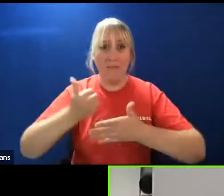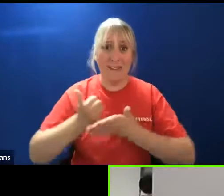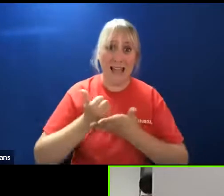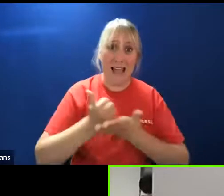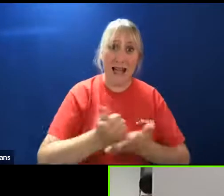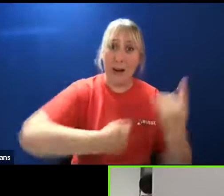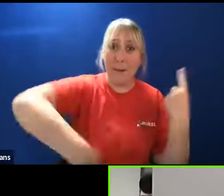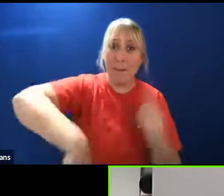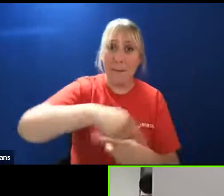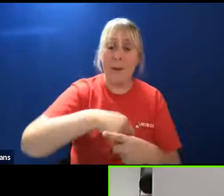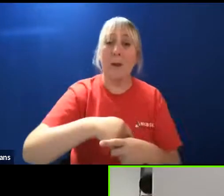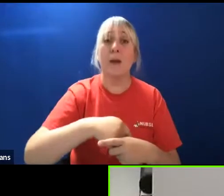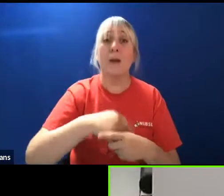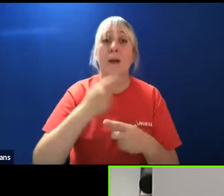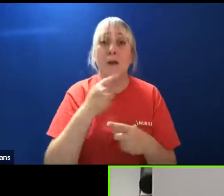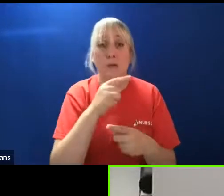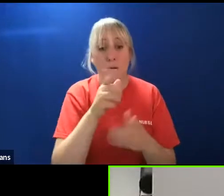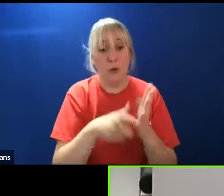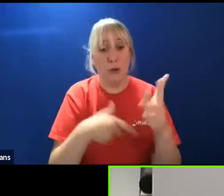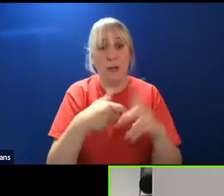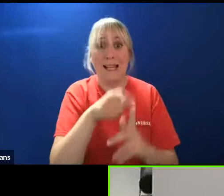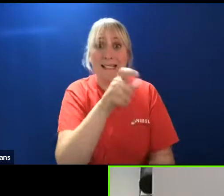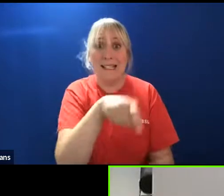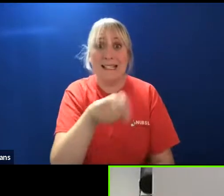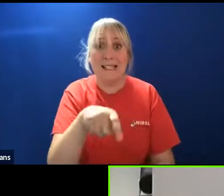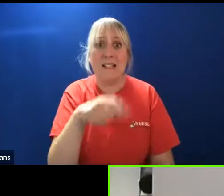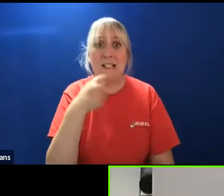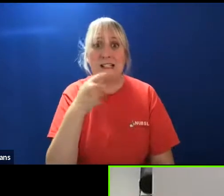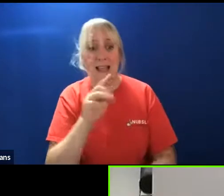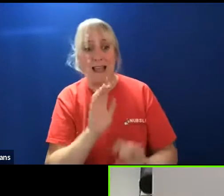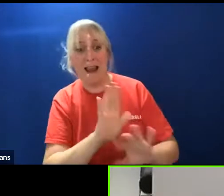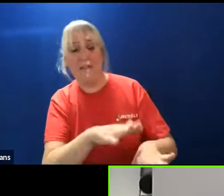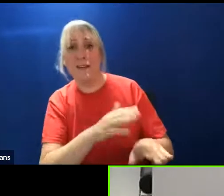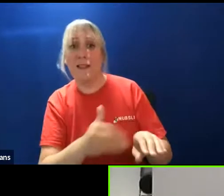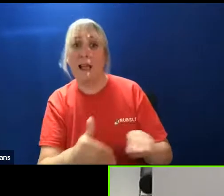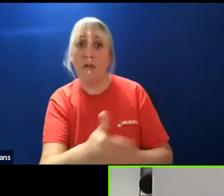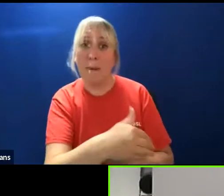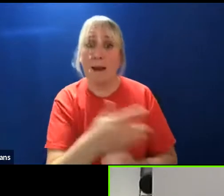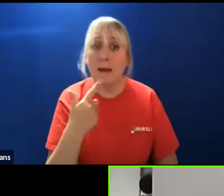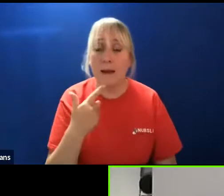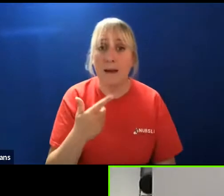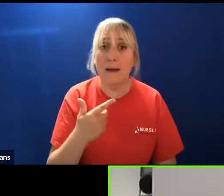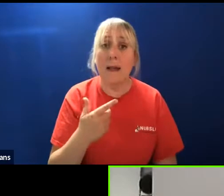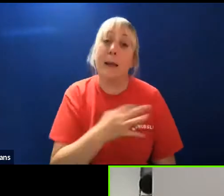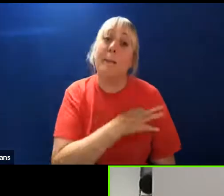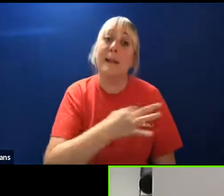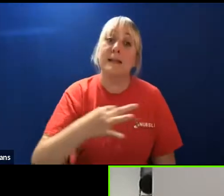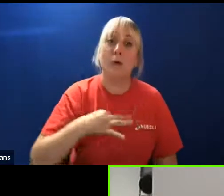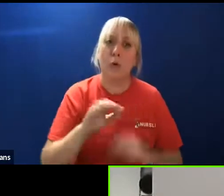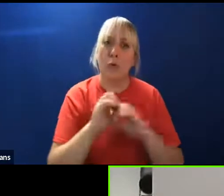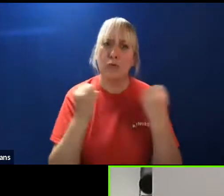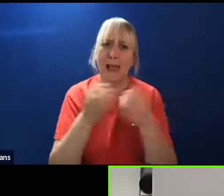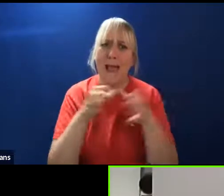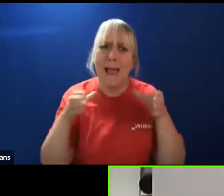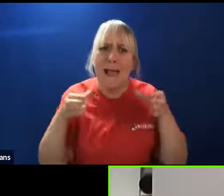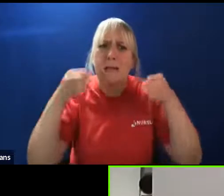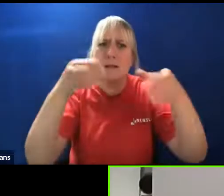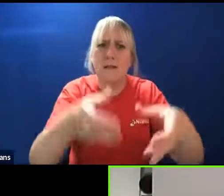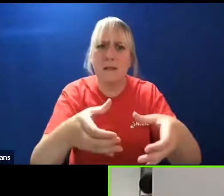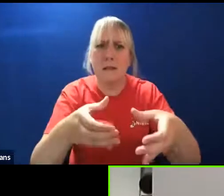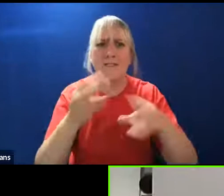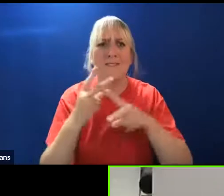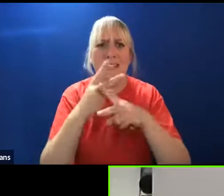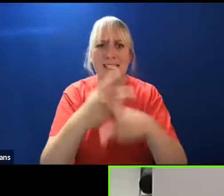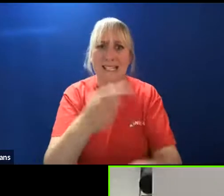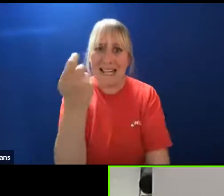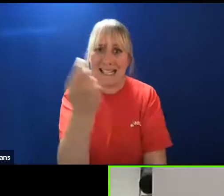stranded on a cruise ship in the Caribbean. They've sent medical brigades of doctors to Italy while the rest of the world looked on in